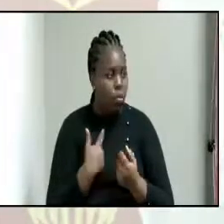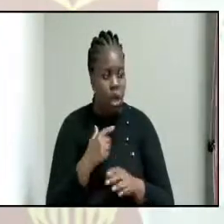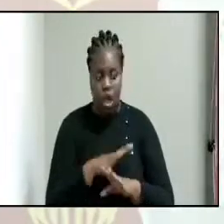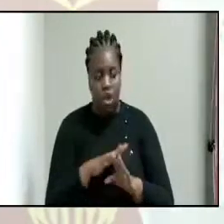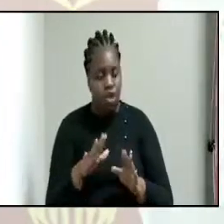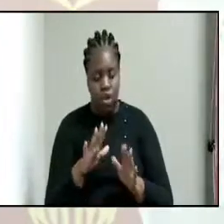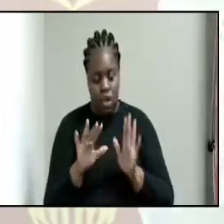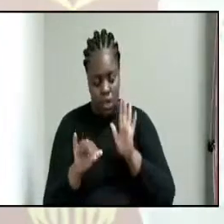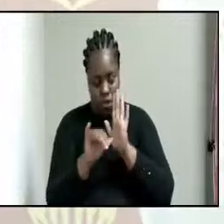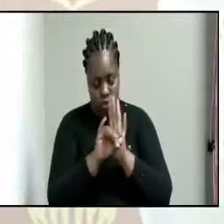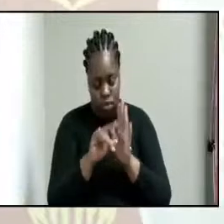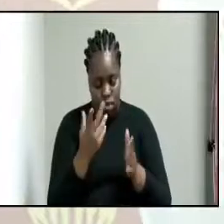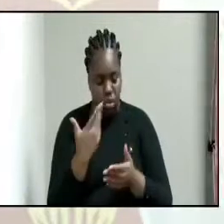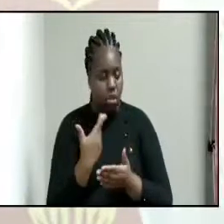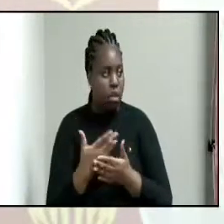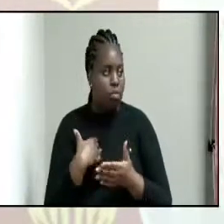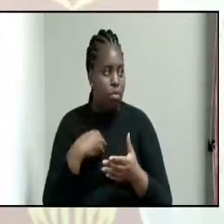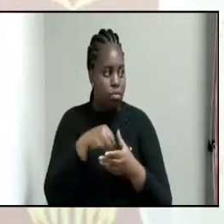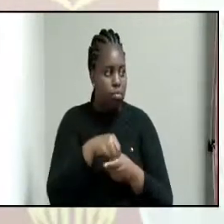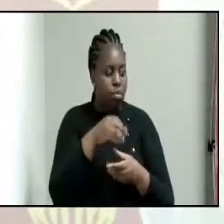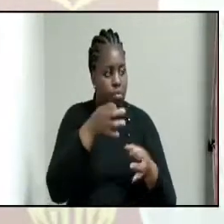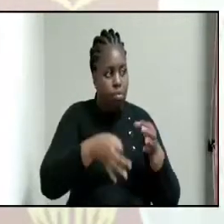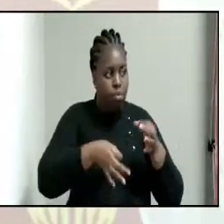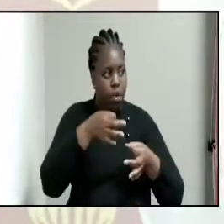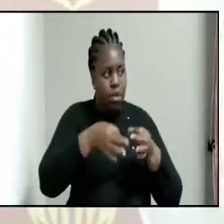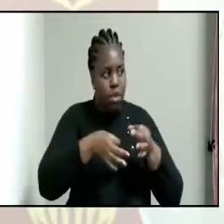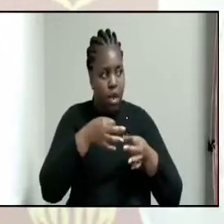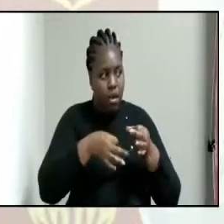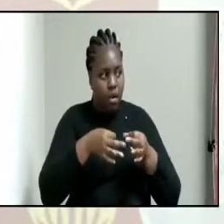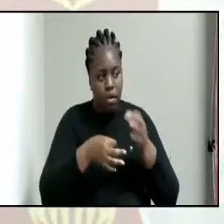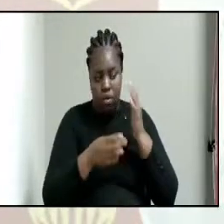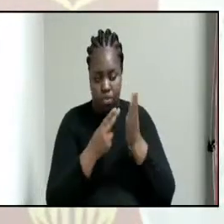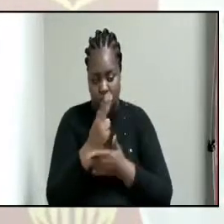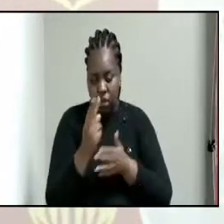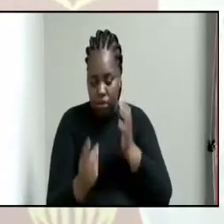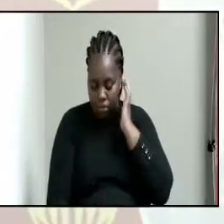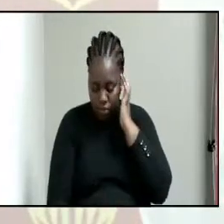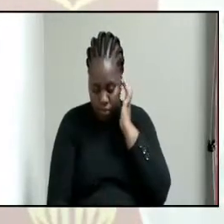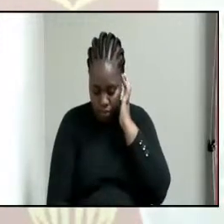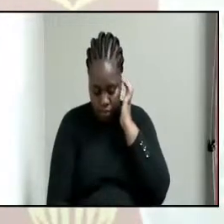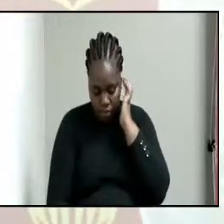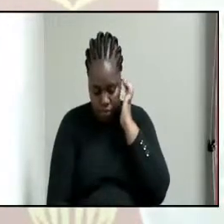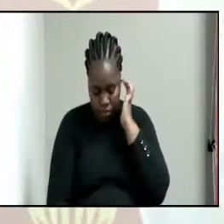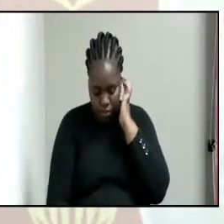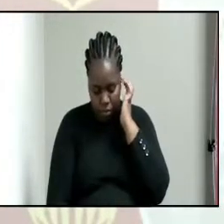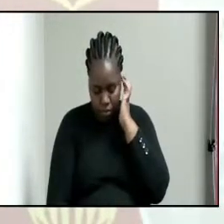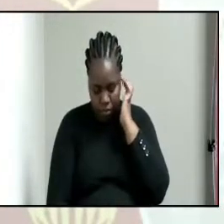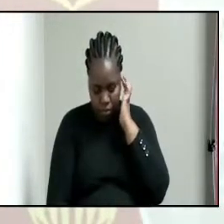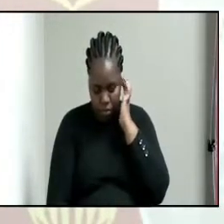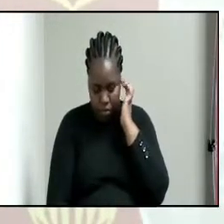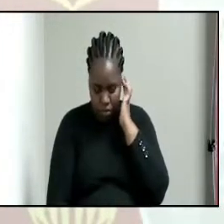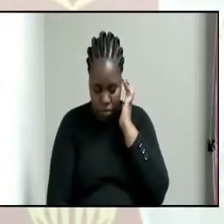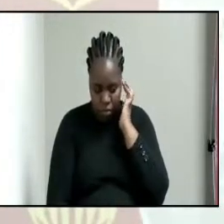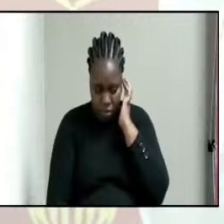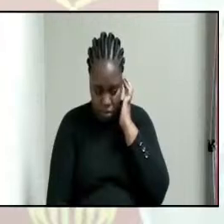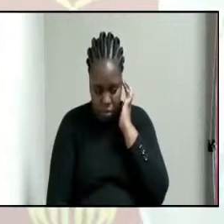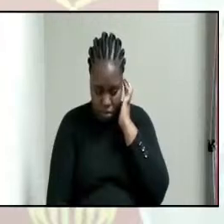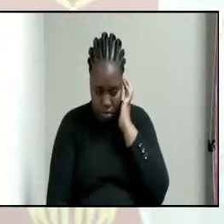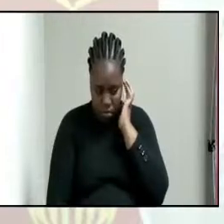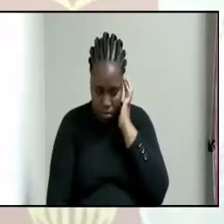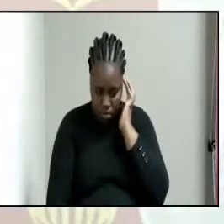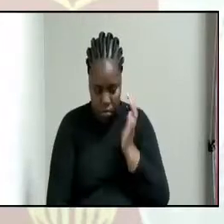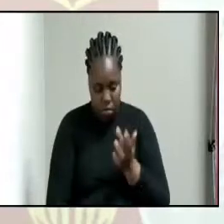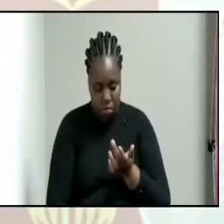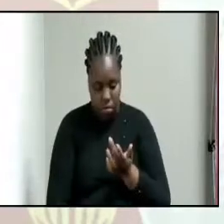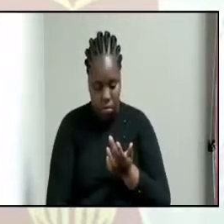institution that can be involved in political rights, but in civil rights, yes, of course.